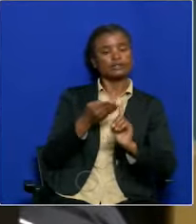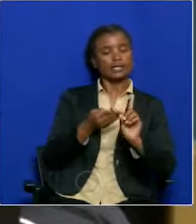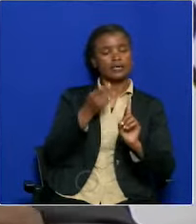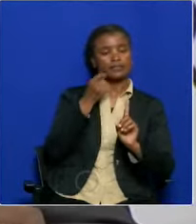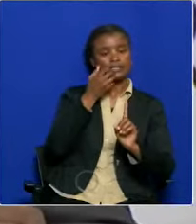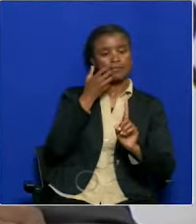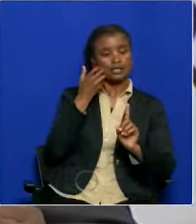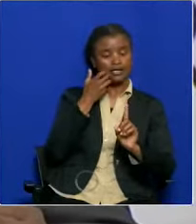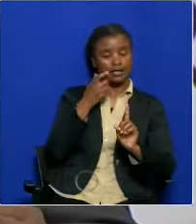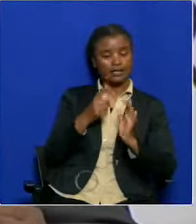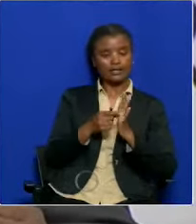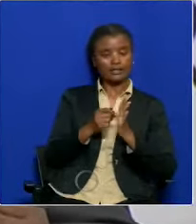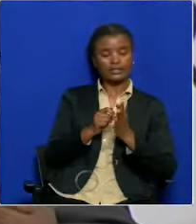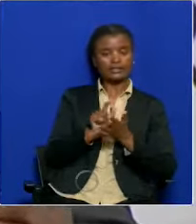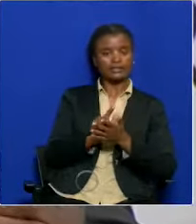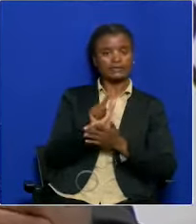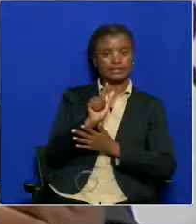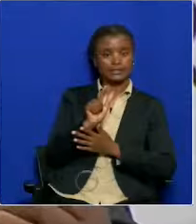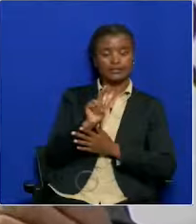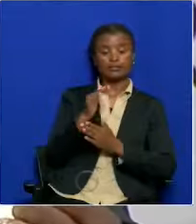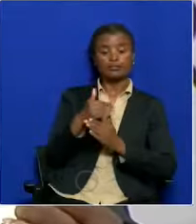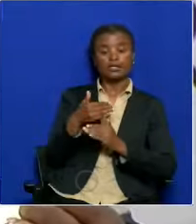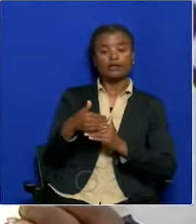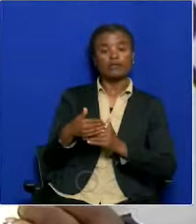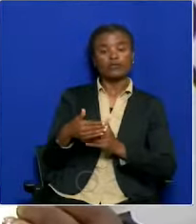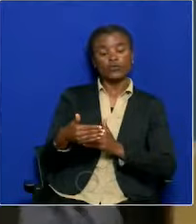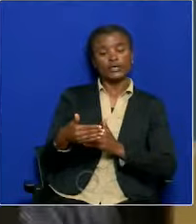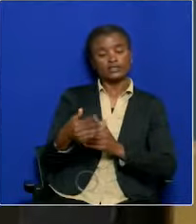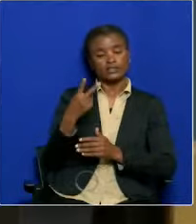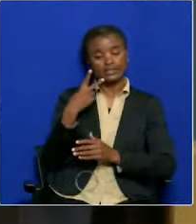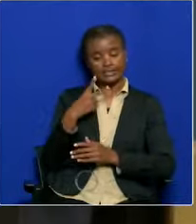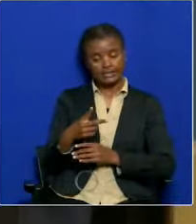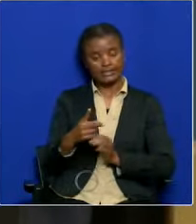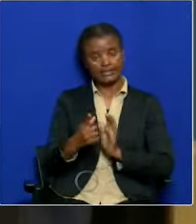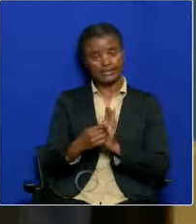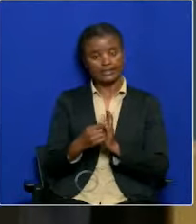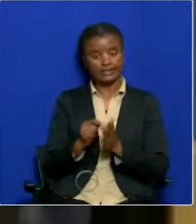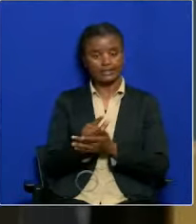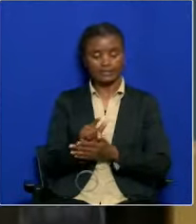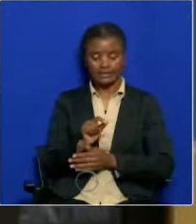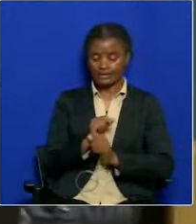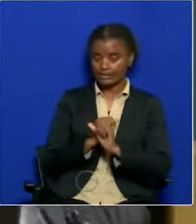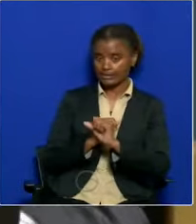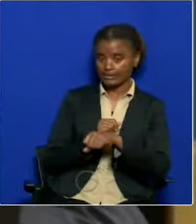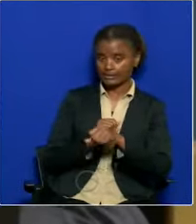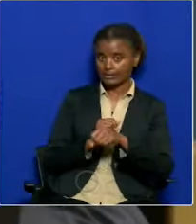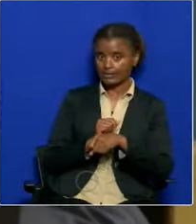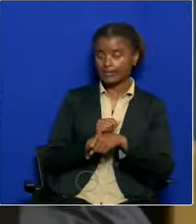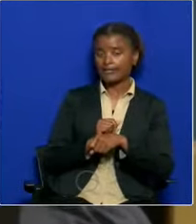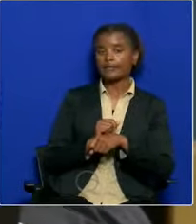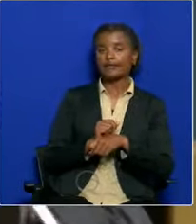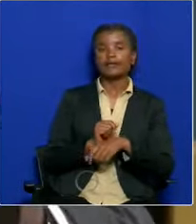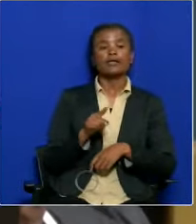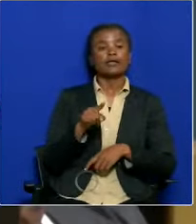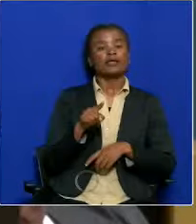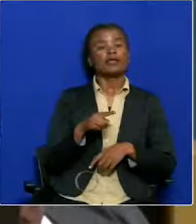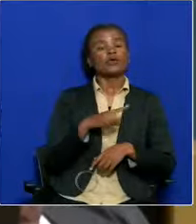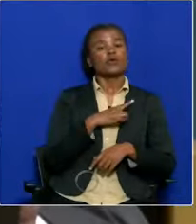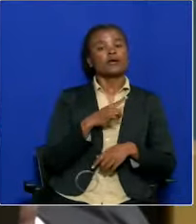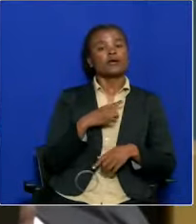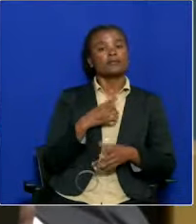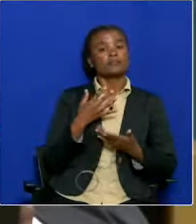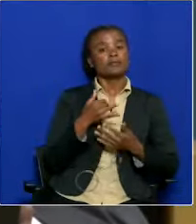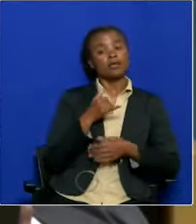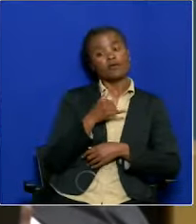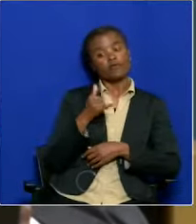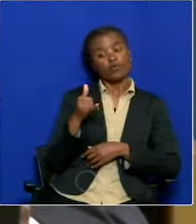If you go forward, you'll Yes. see it on the 17th. And it was because he had called you to tell you that he's been blackmailed.